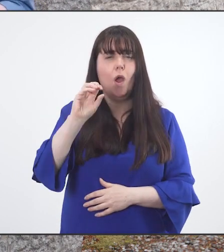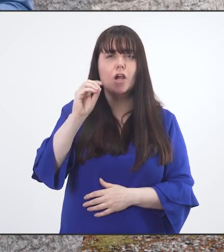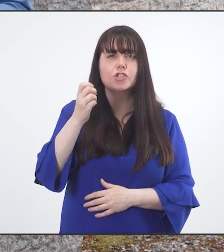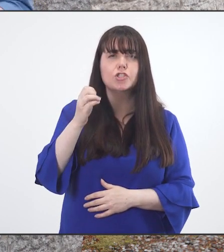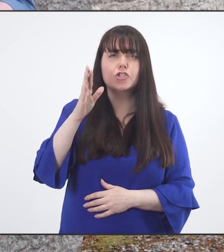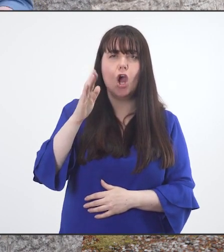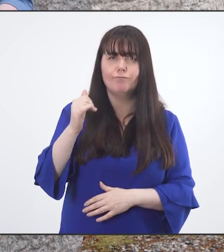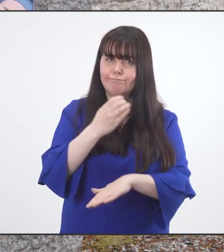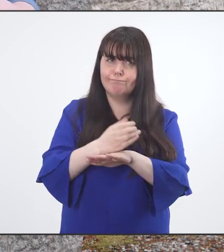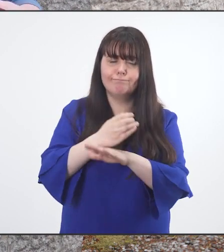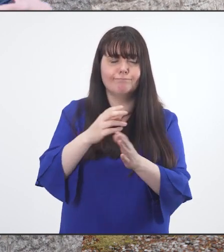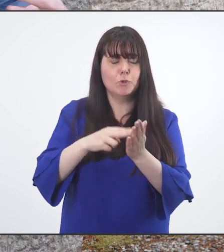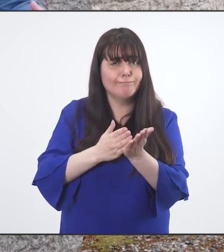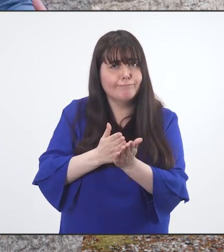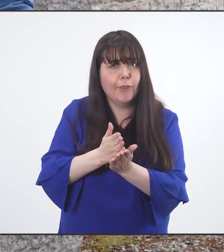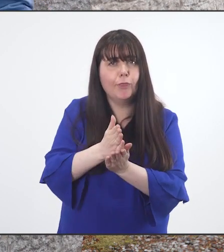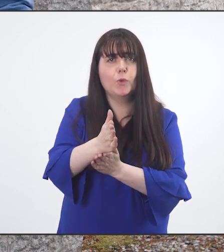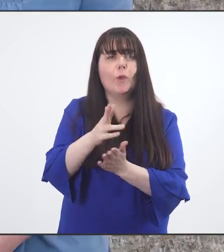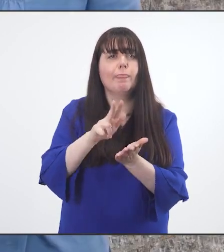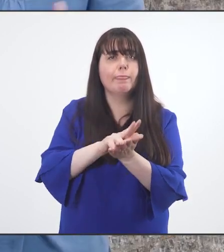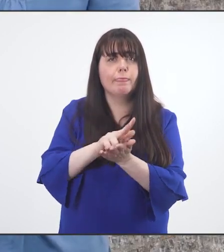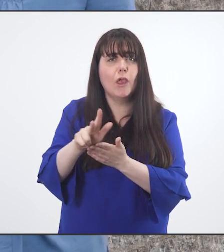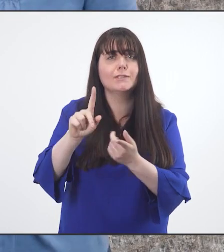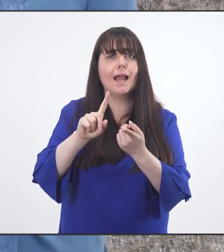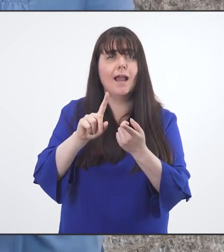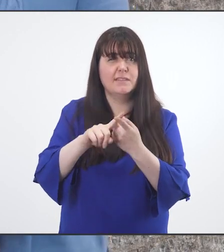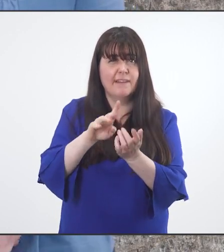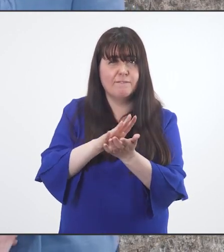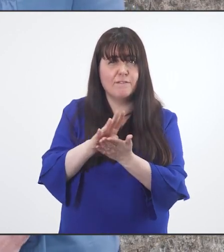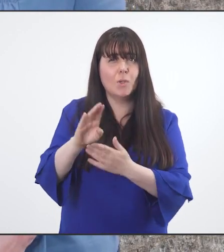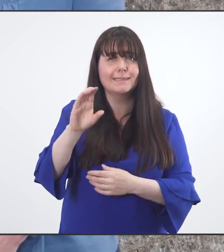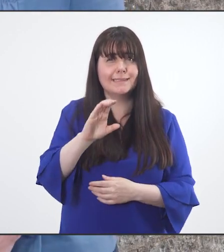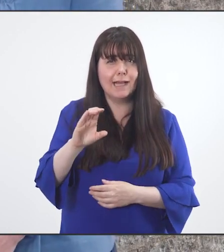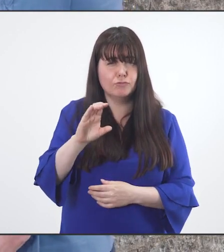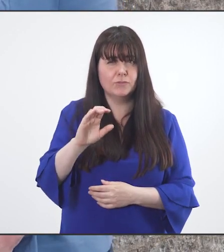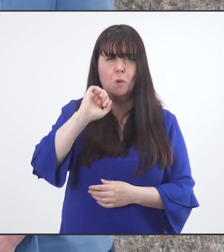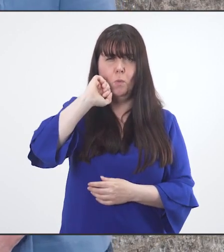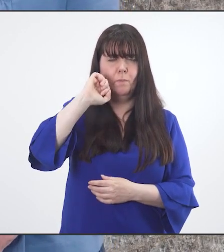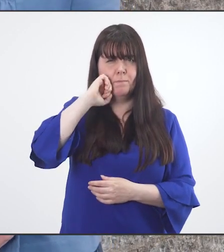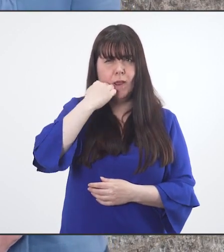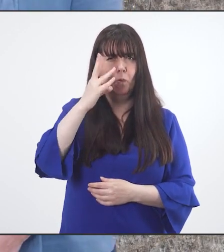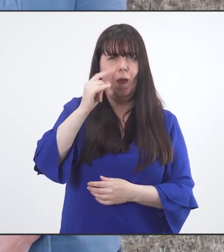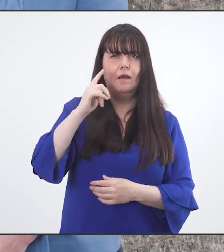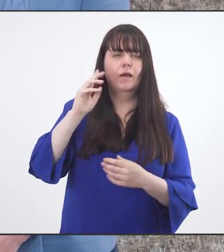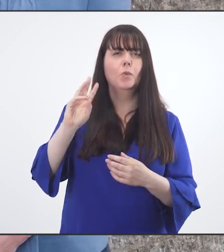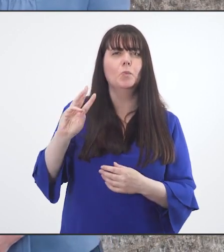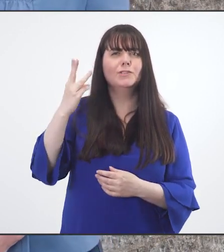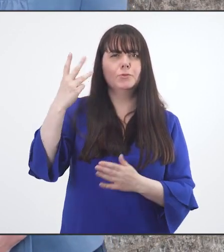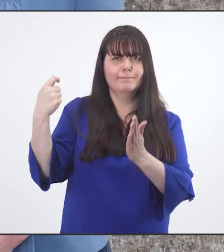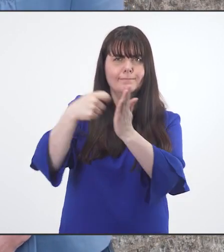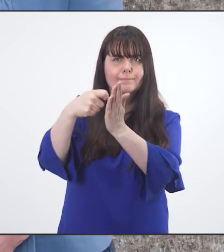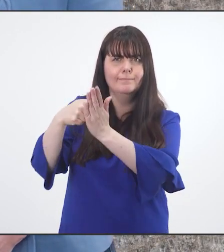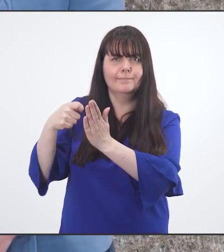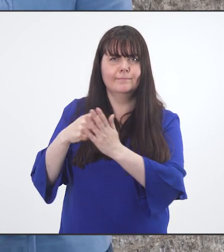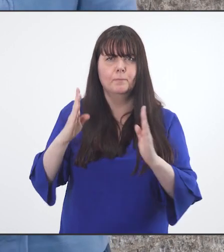different alterations and additions to the buildings. We know that the oratory continued in use certainly through the 13th into the 14th